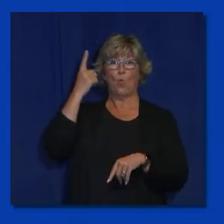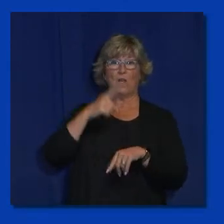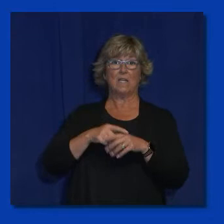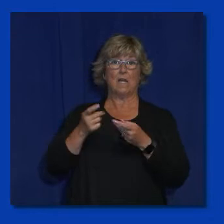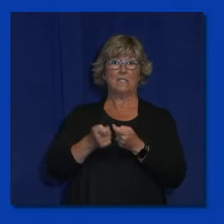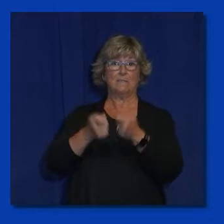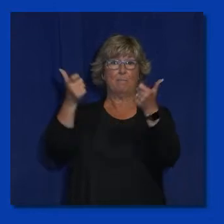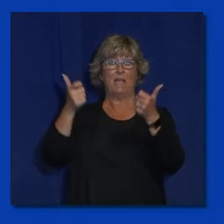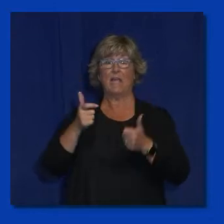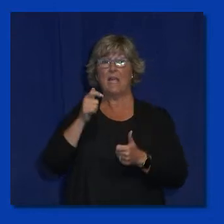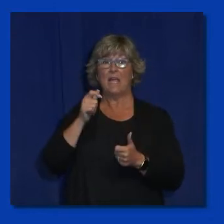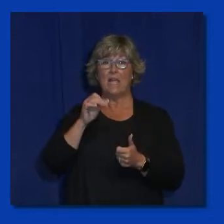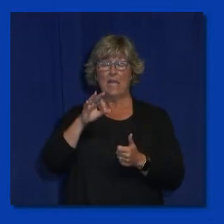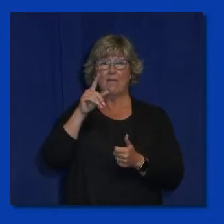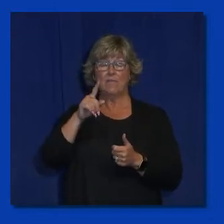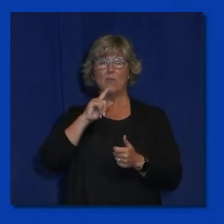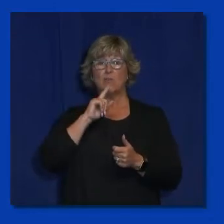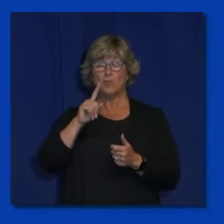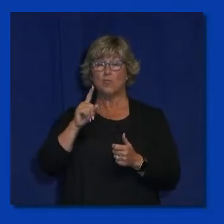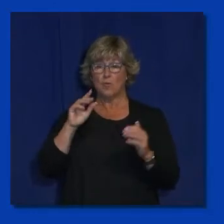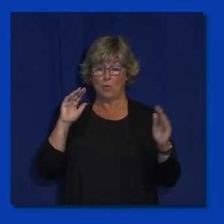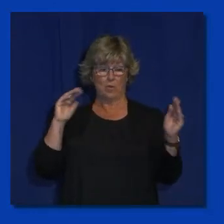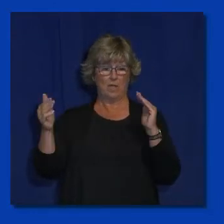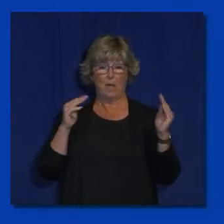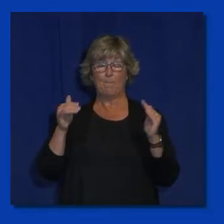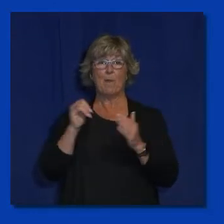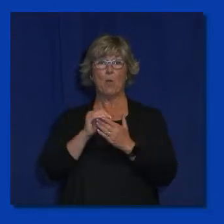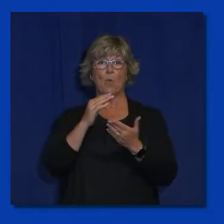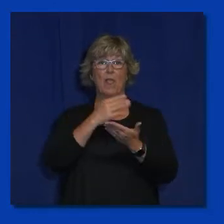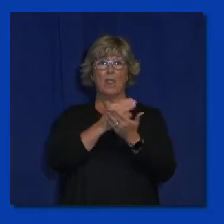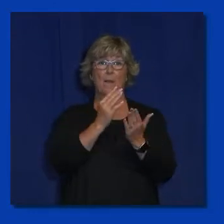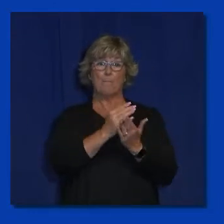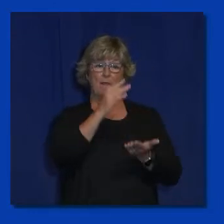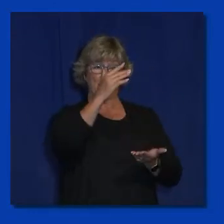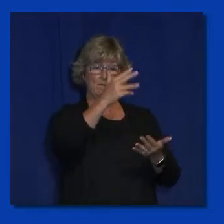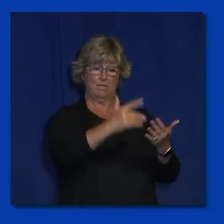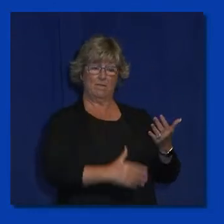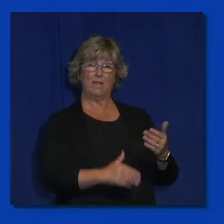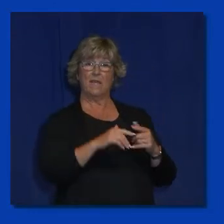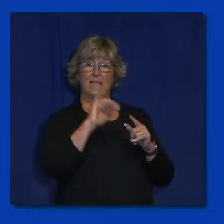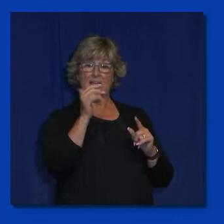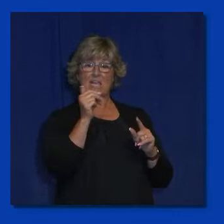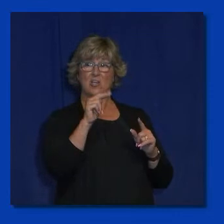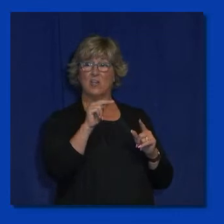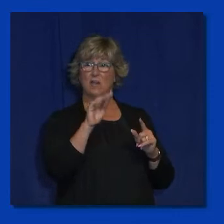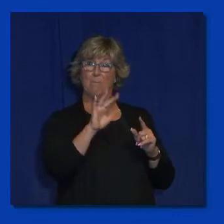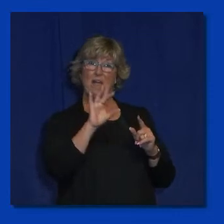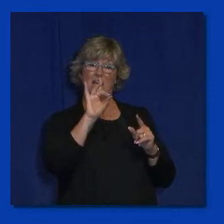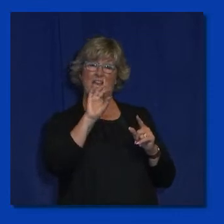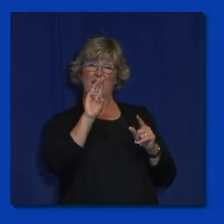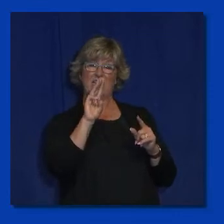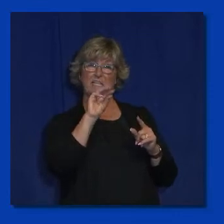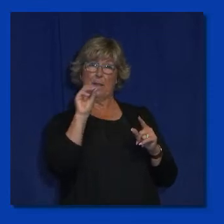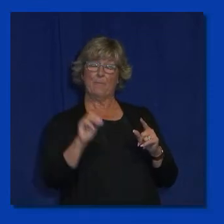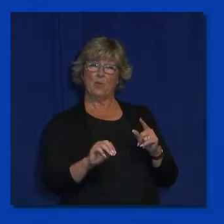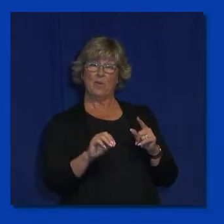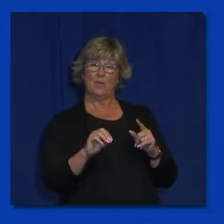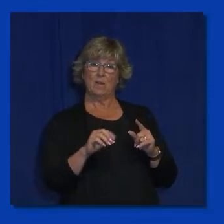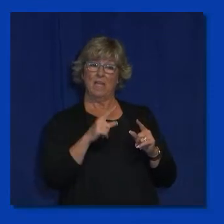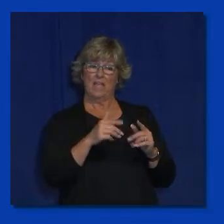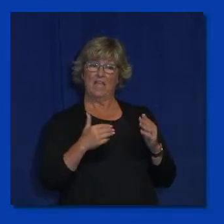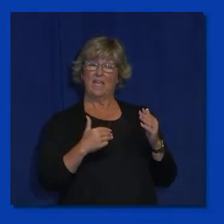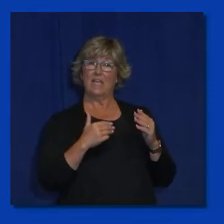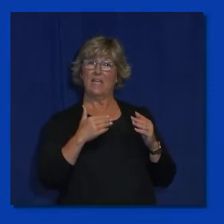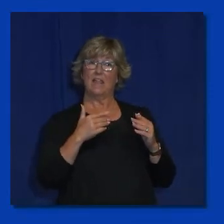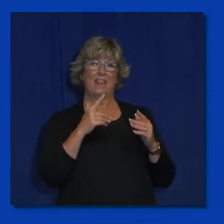spending. If you true that up with the budget we put out in January, which reflected about 86%, which was historically near